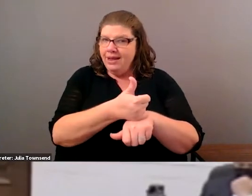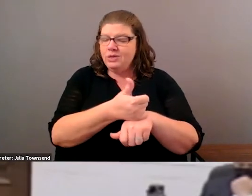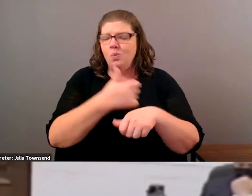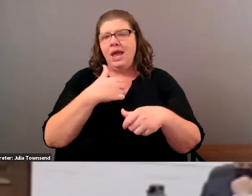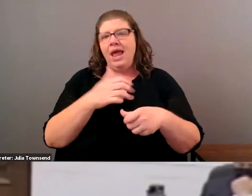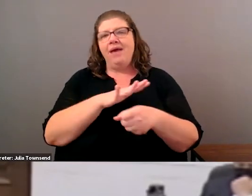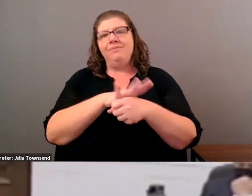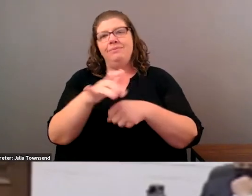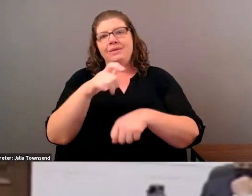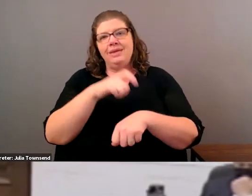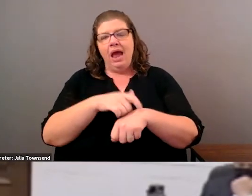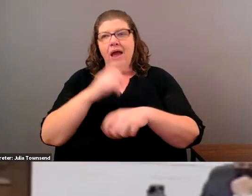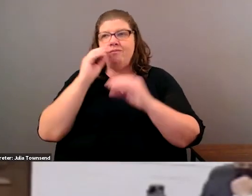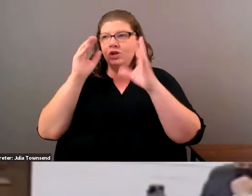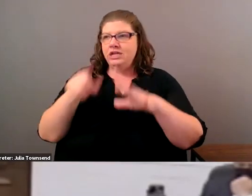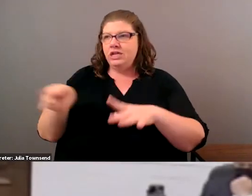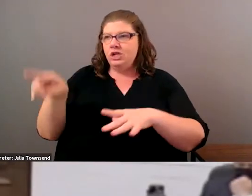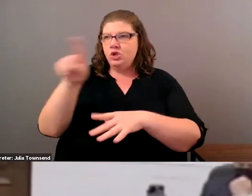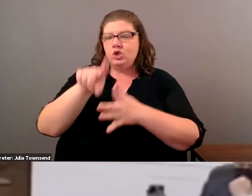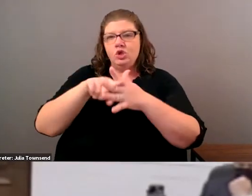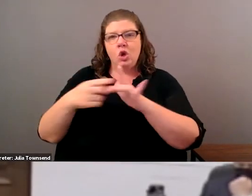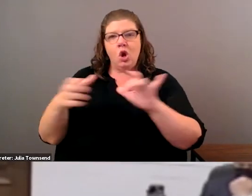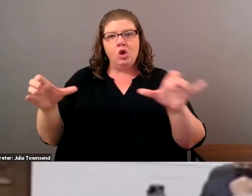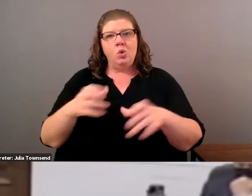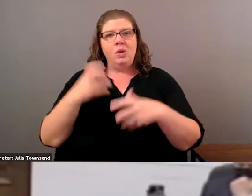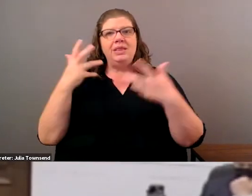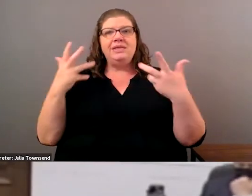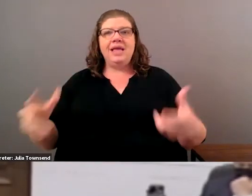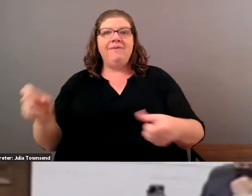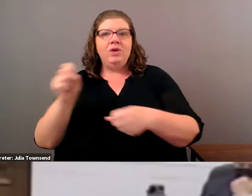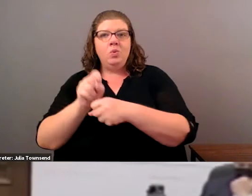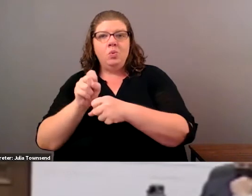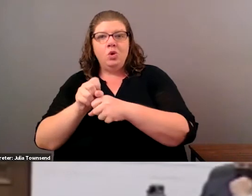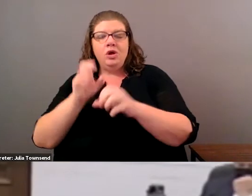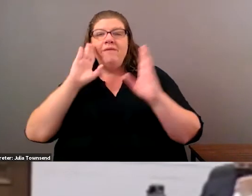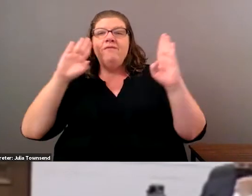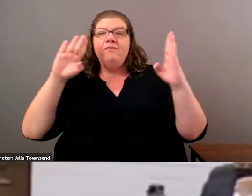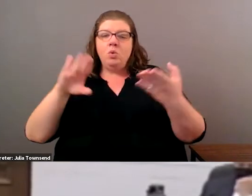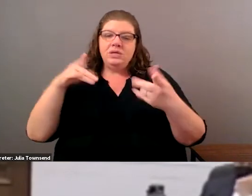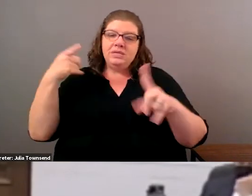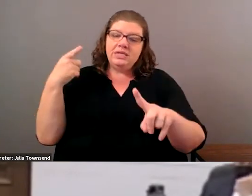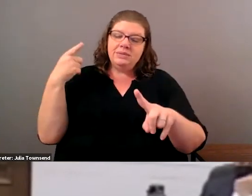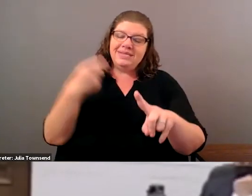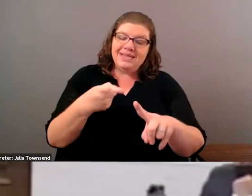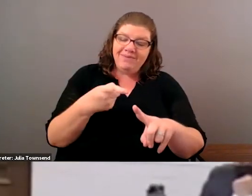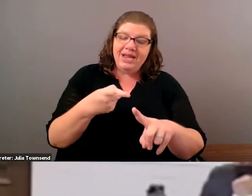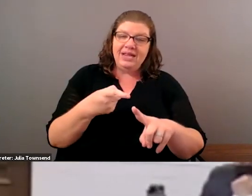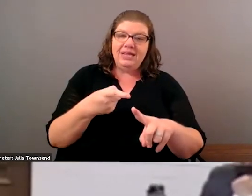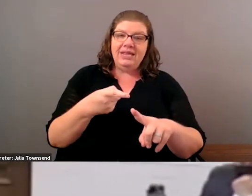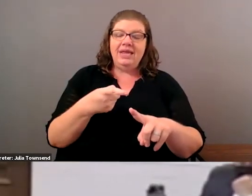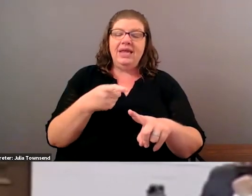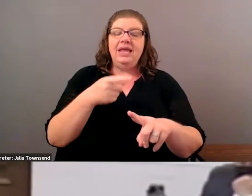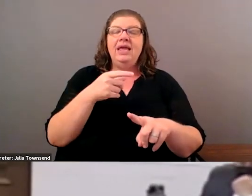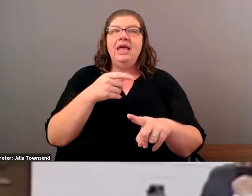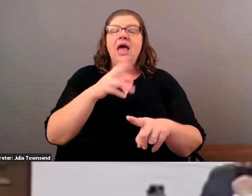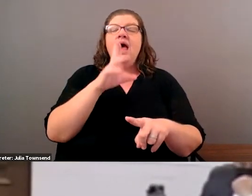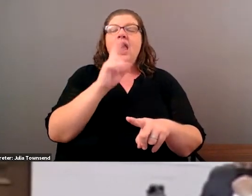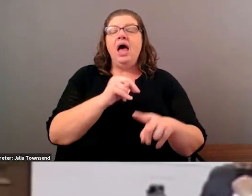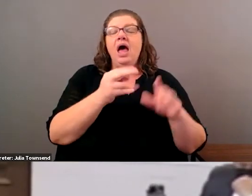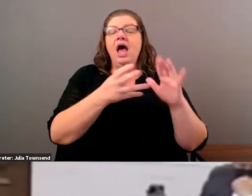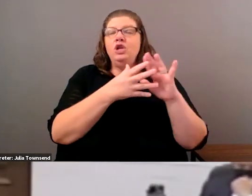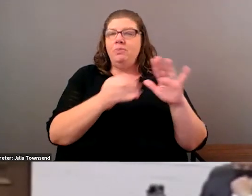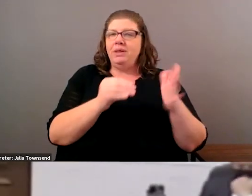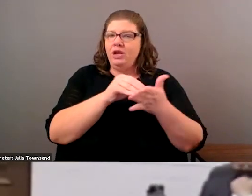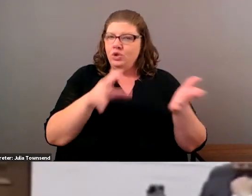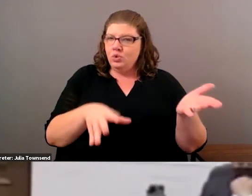allotted for teachers to start doing this heavy work, focusing specifically on the unduplicated students,